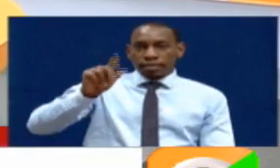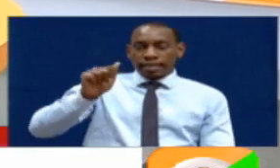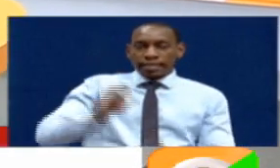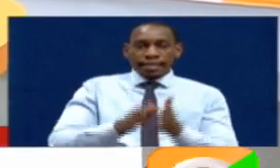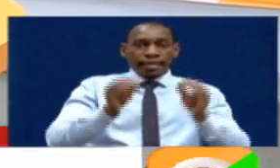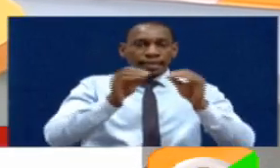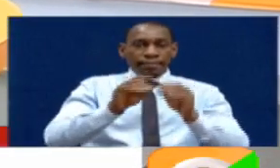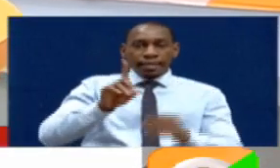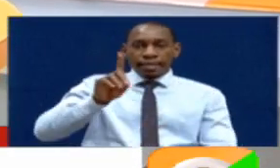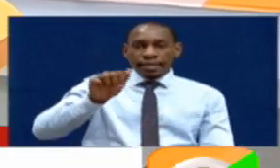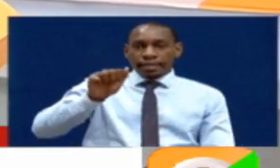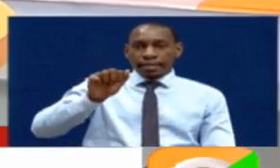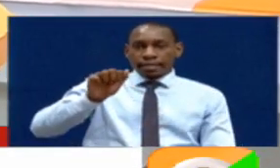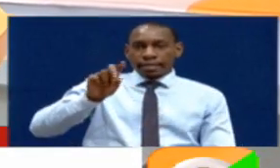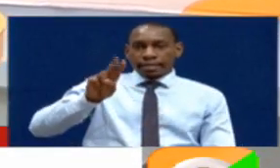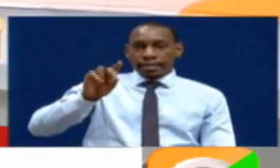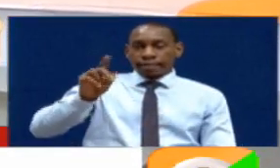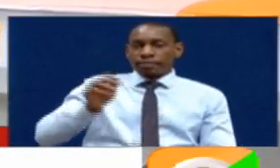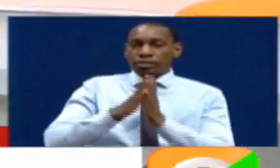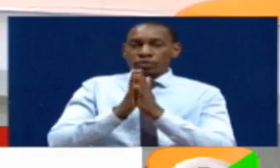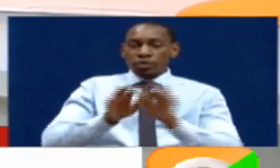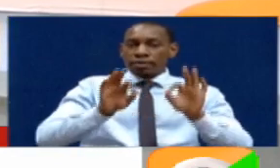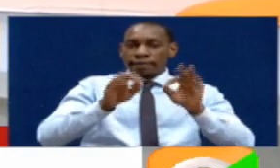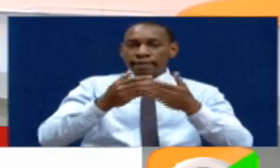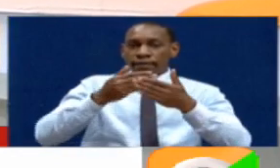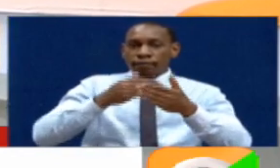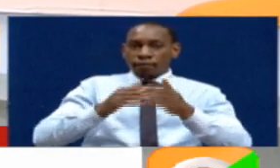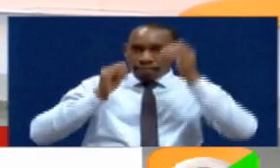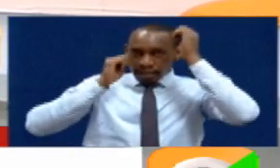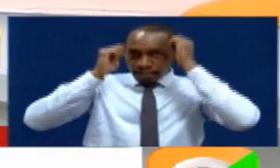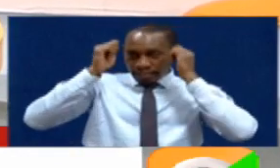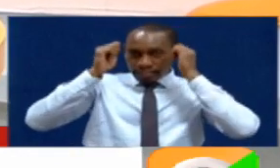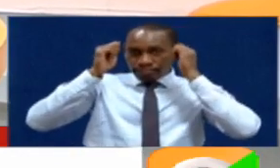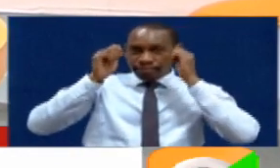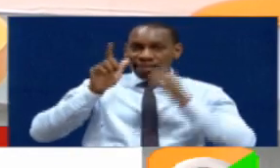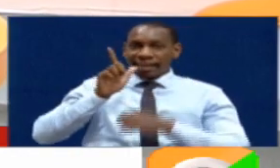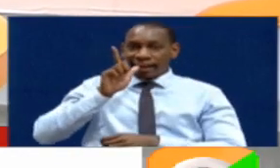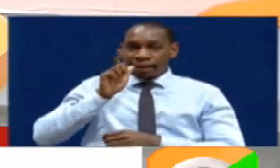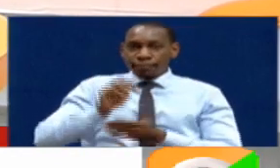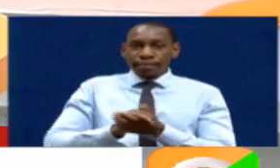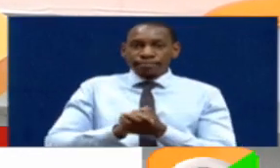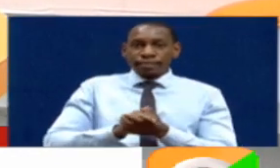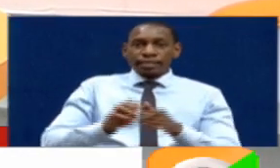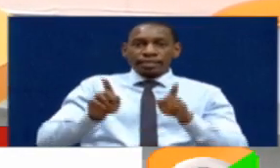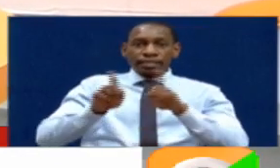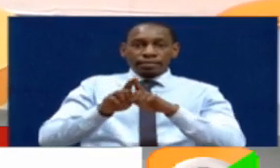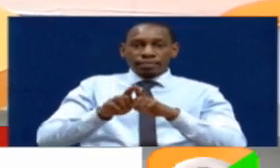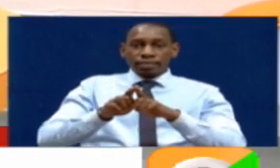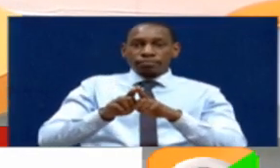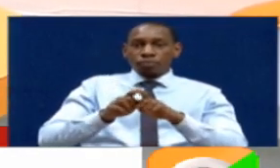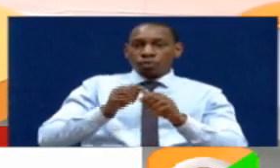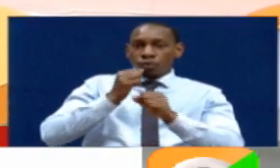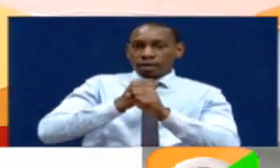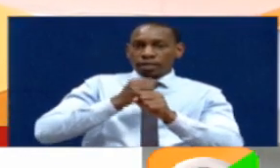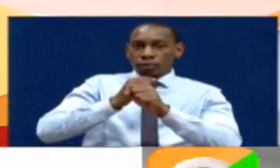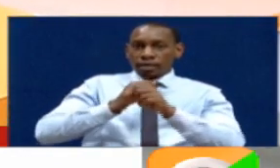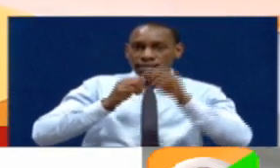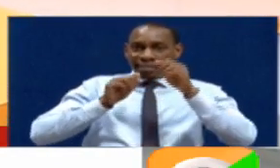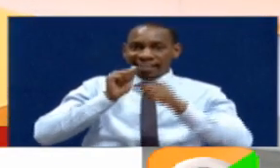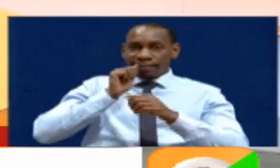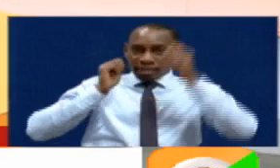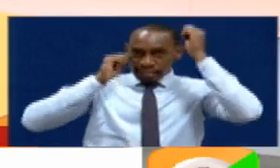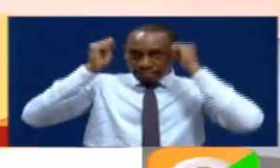Itali. Now, his story is incredible, folks. Former British Army soldier, Lance Corporal, served in the British Army in places